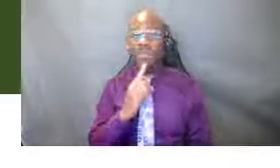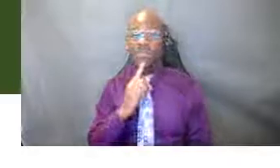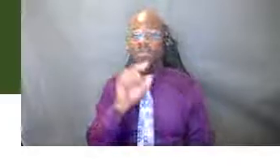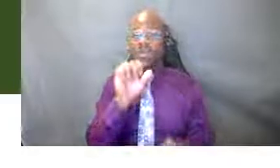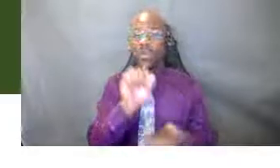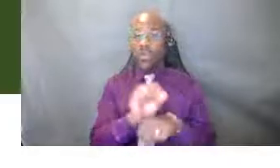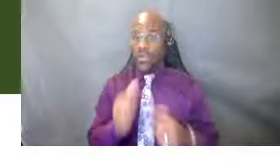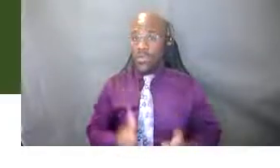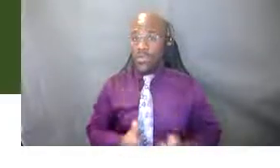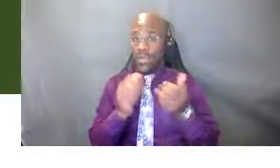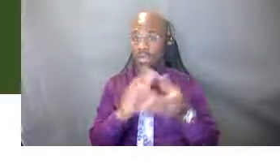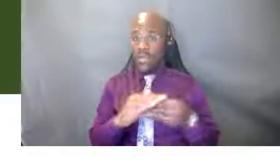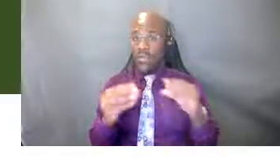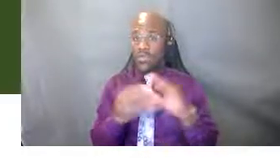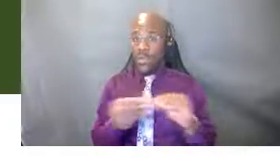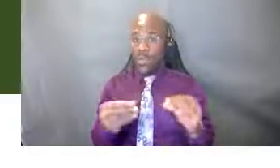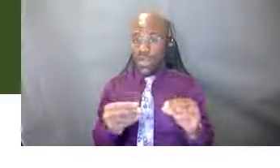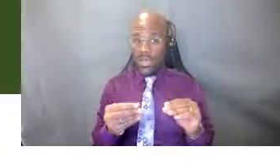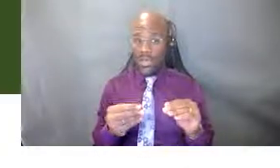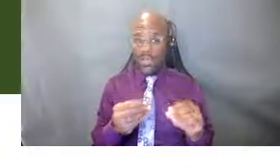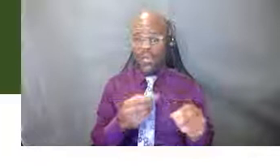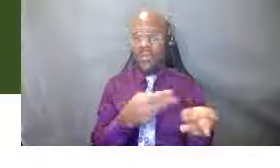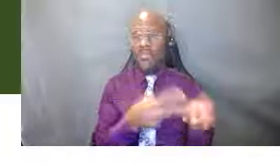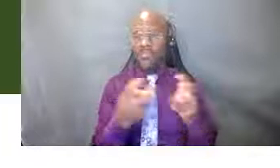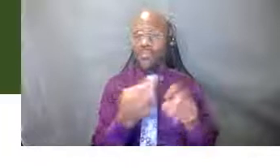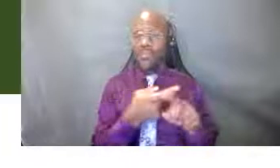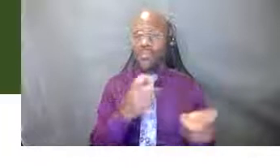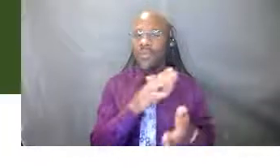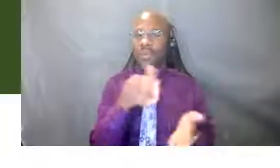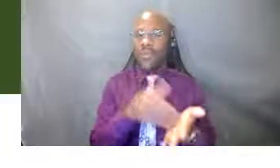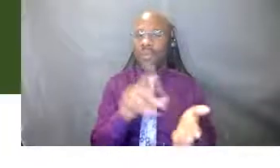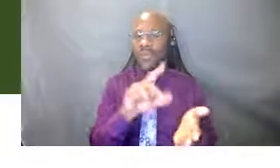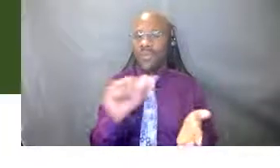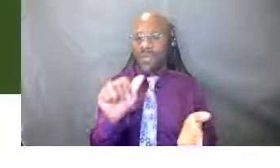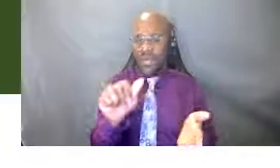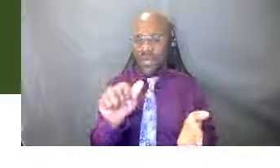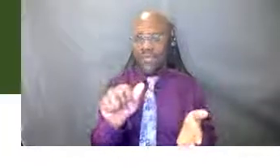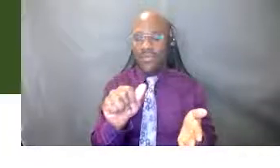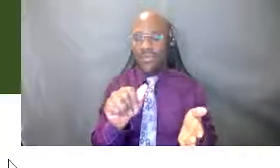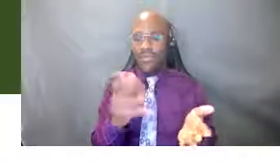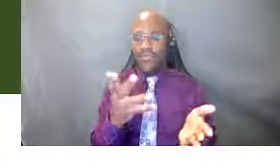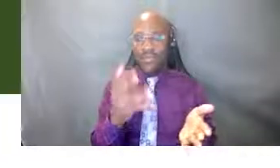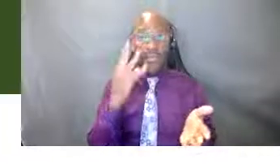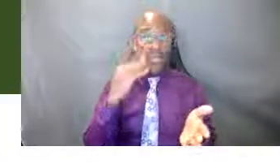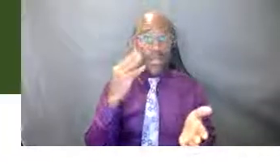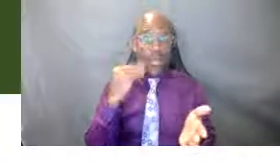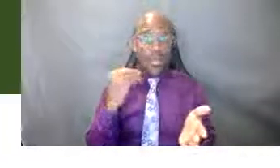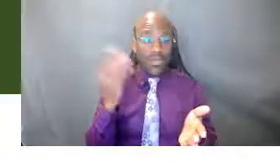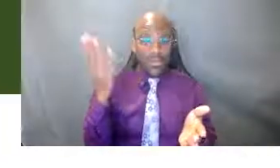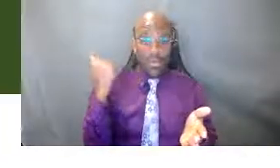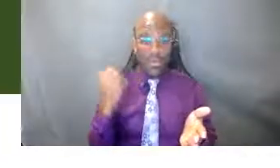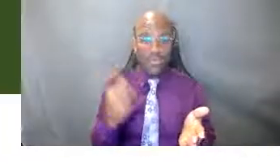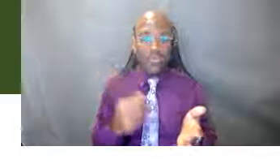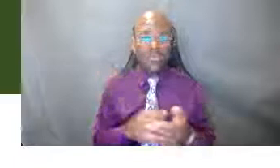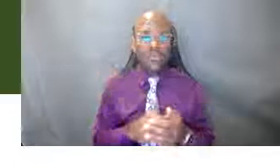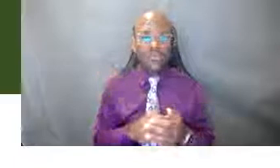that again that the Center for Disability Law has encountered through some of our work and